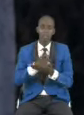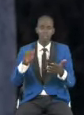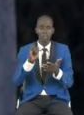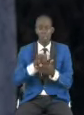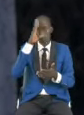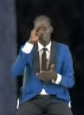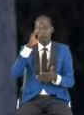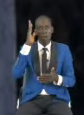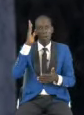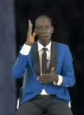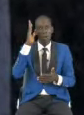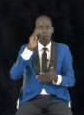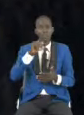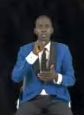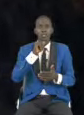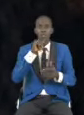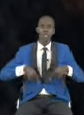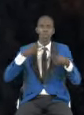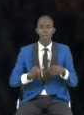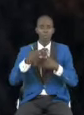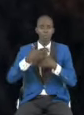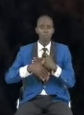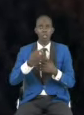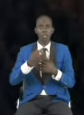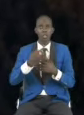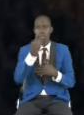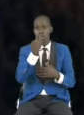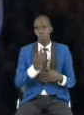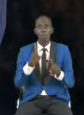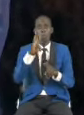bread alone, but by